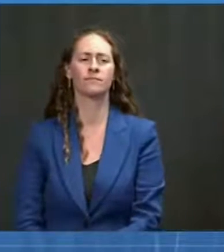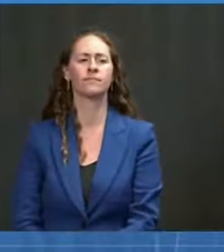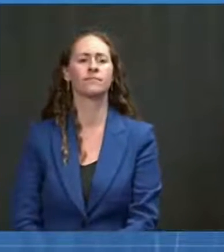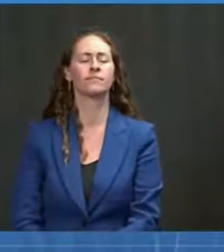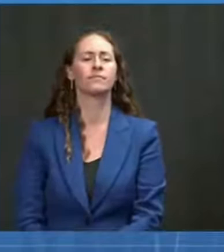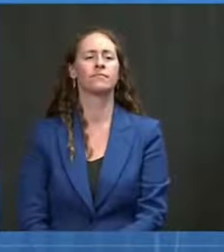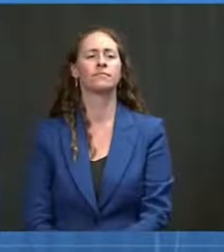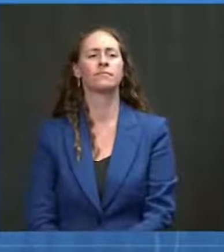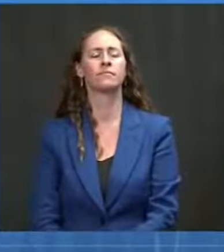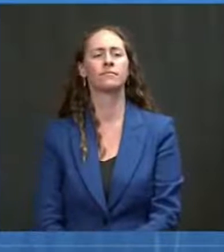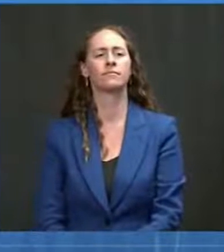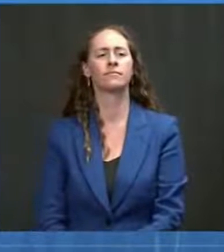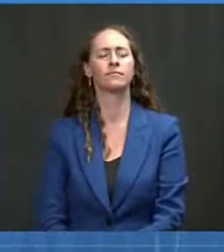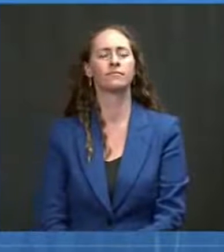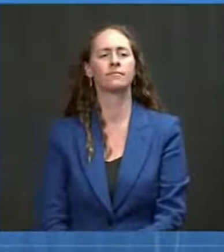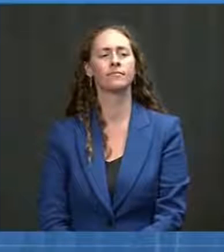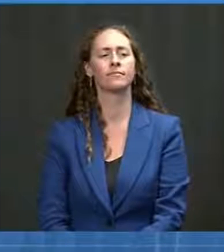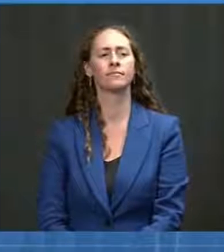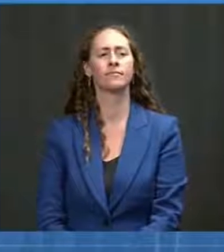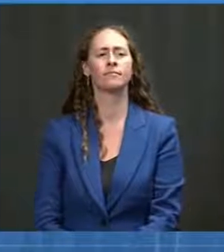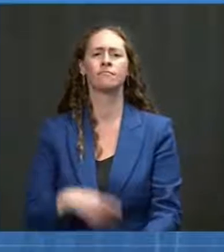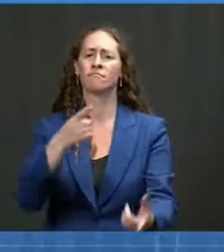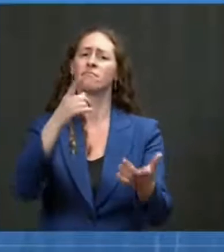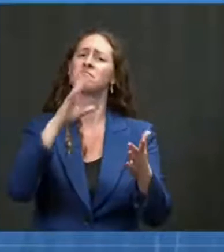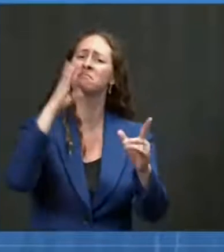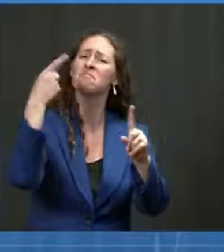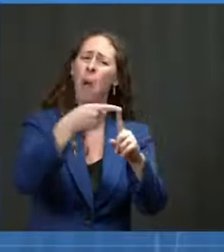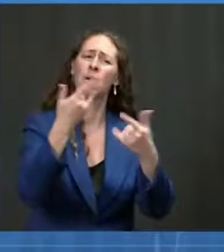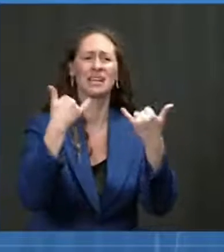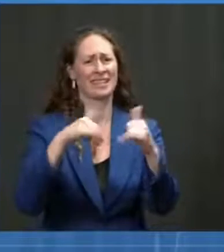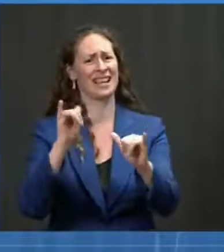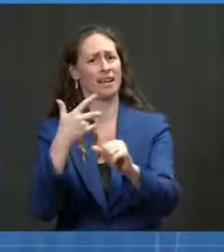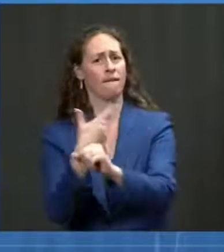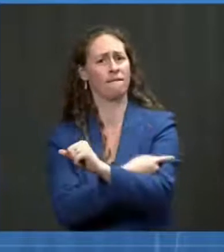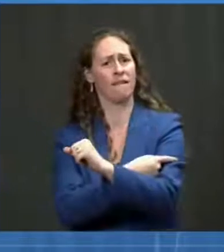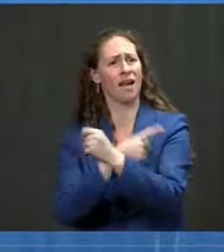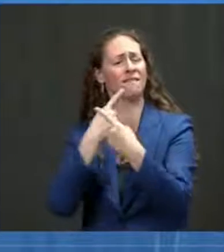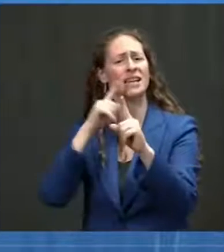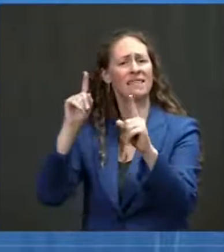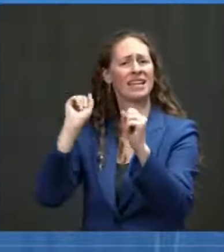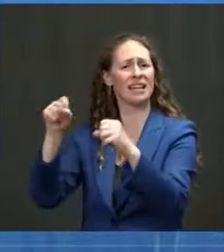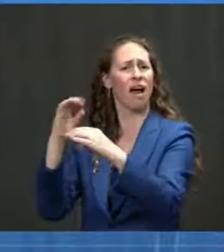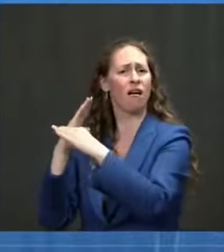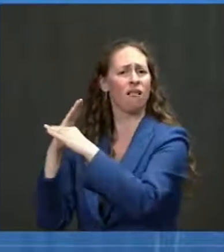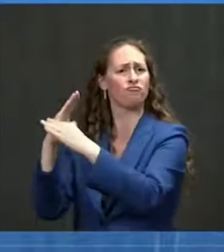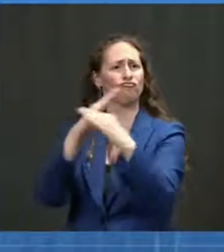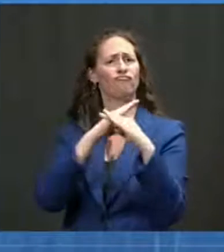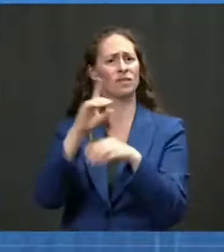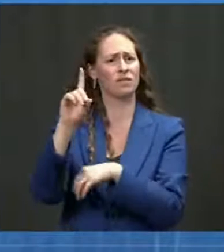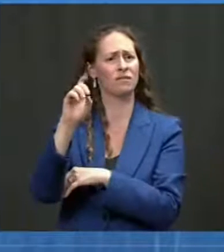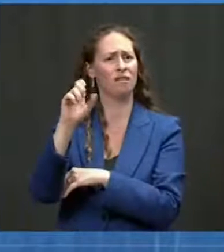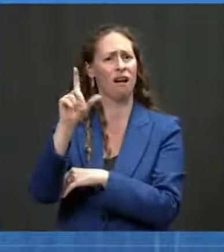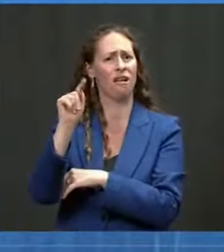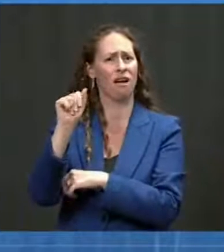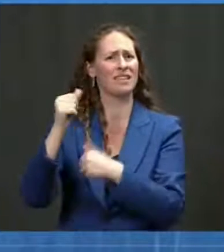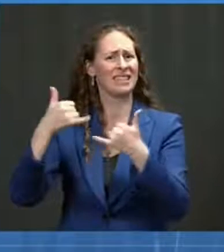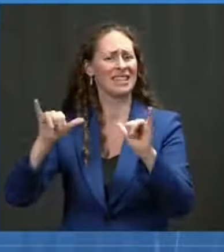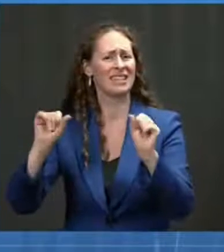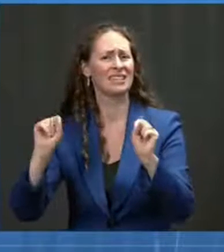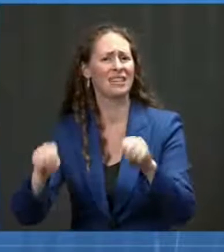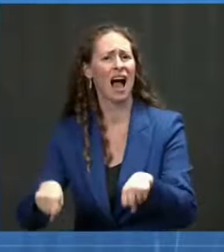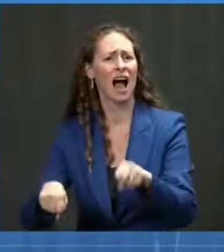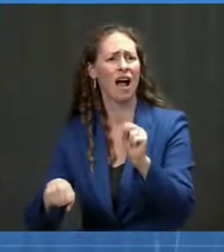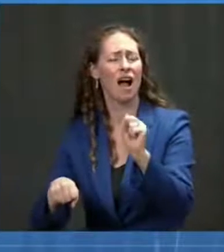is also decreased against Delta, independent of when you were vaccinated. These data suggest full vaccination